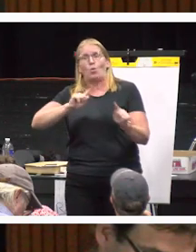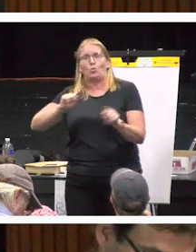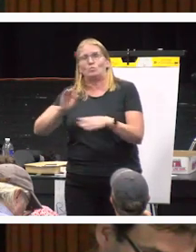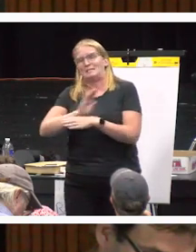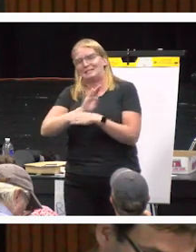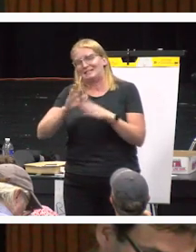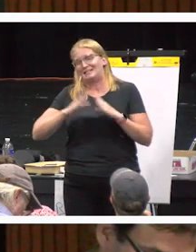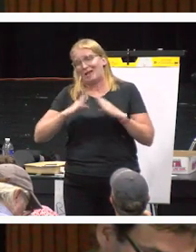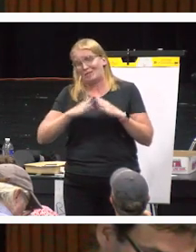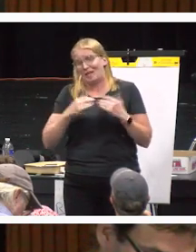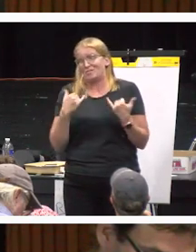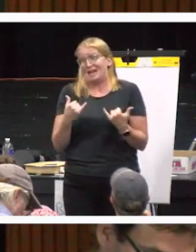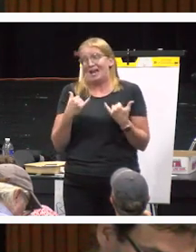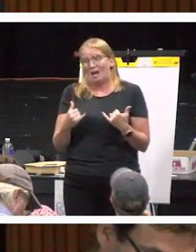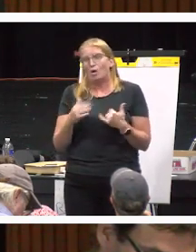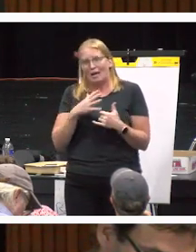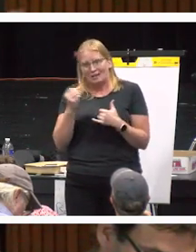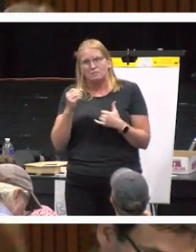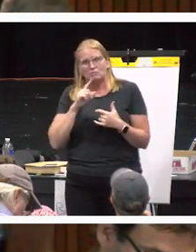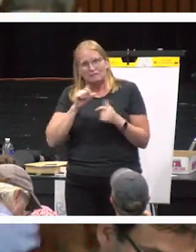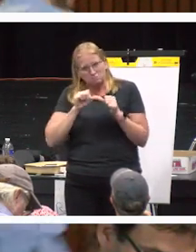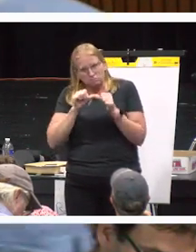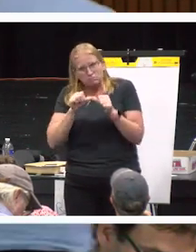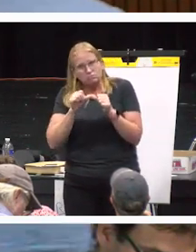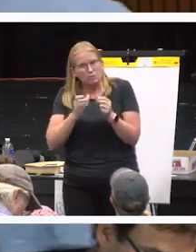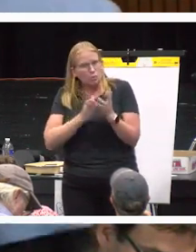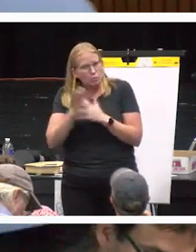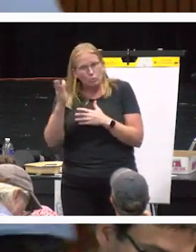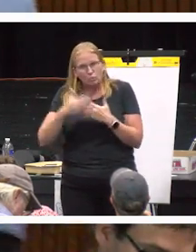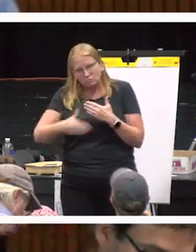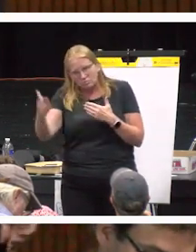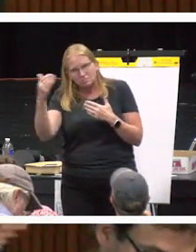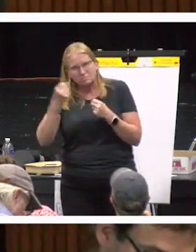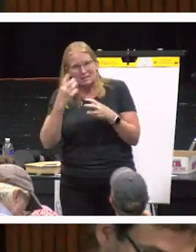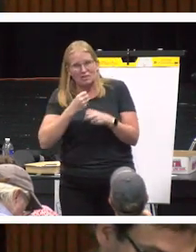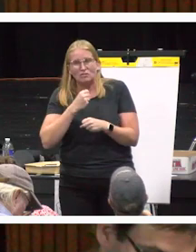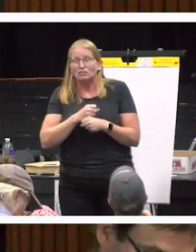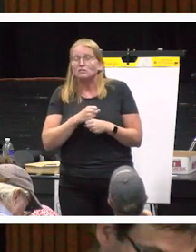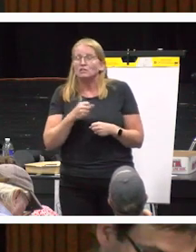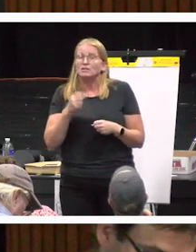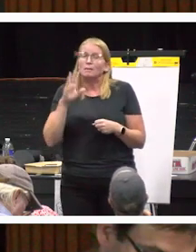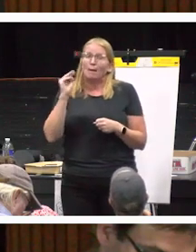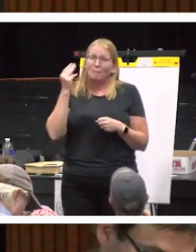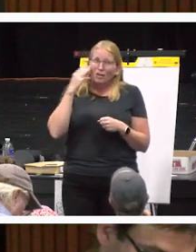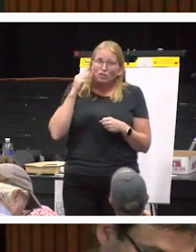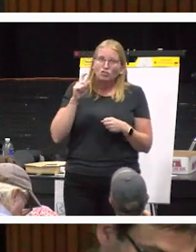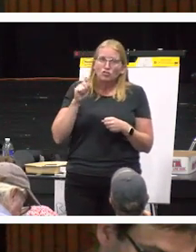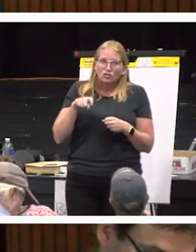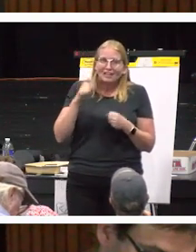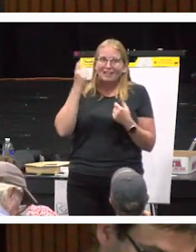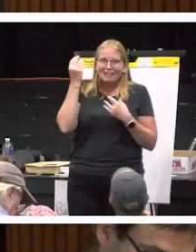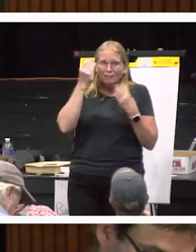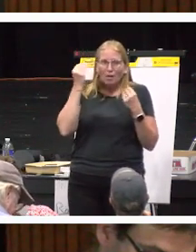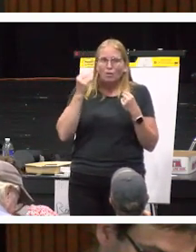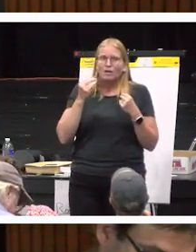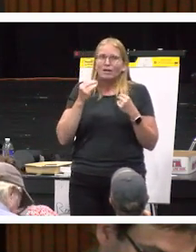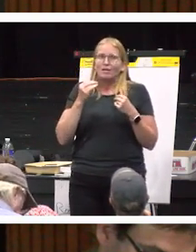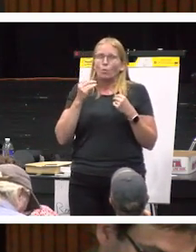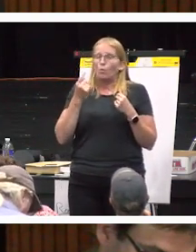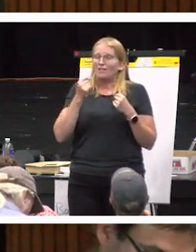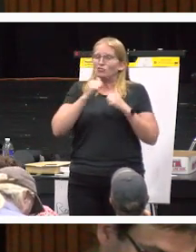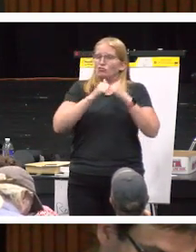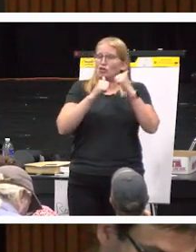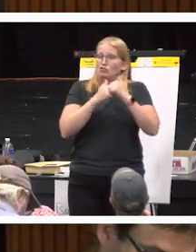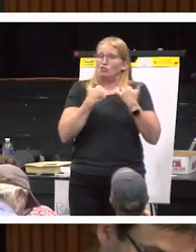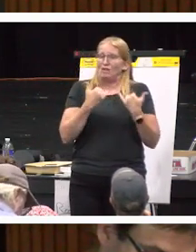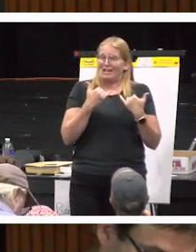support businesses early and throughout the recovery period. Montpelier should look at the organizational structures in place and